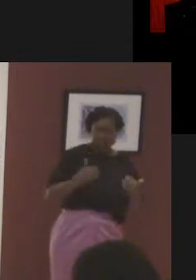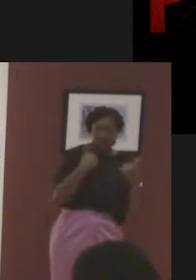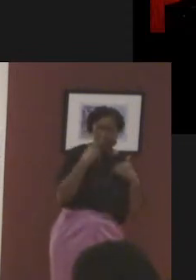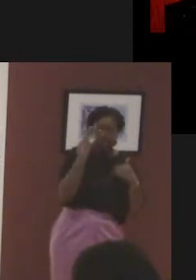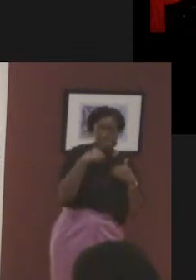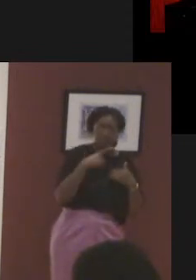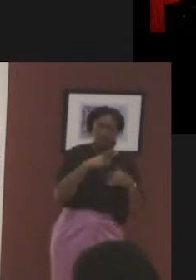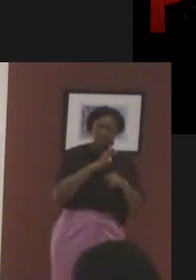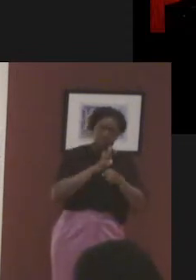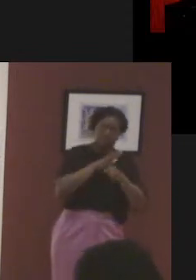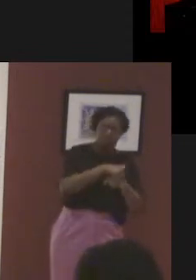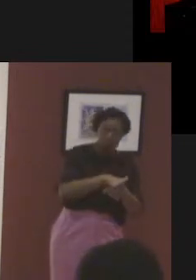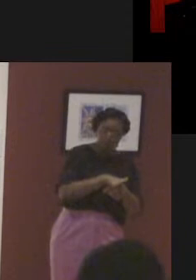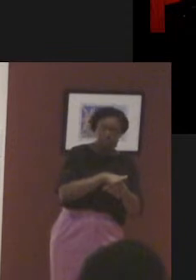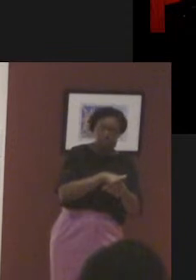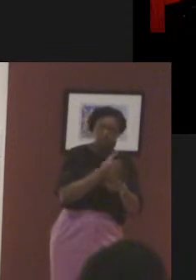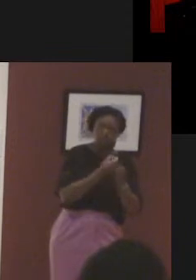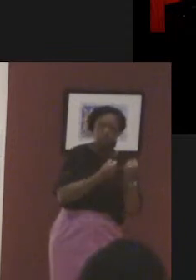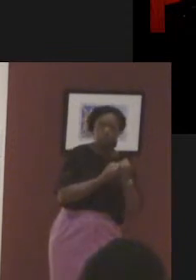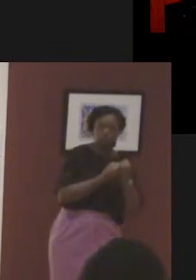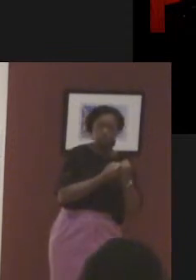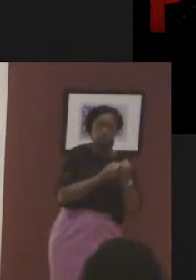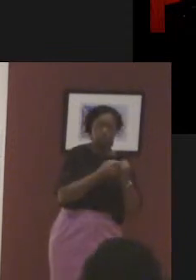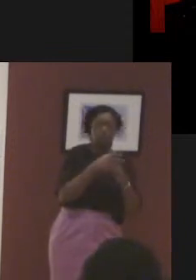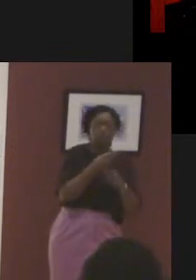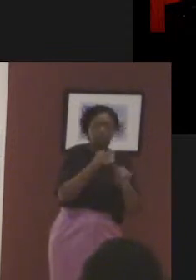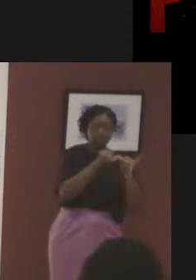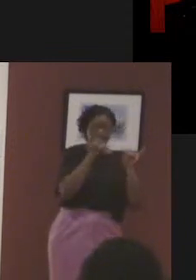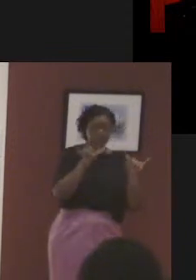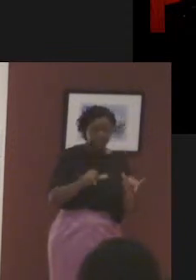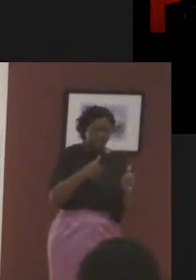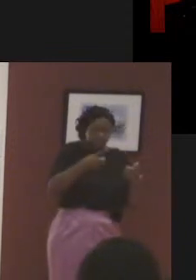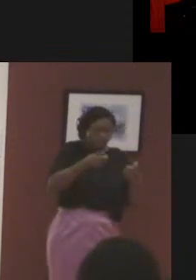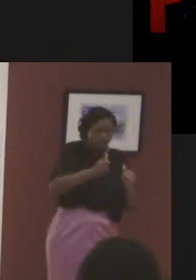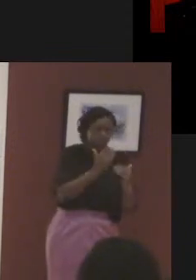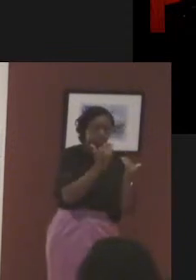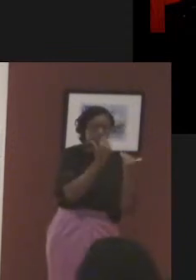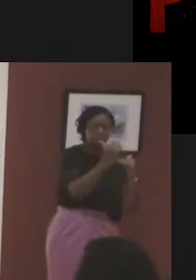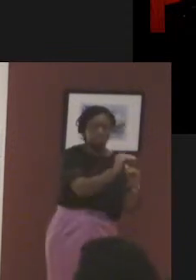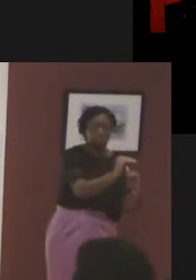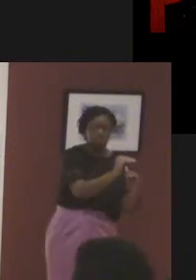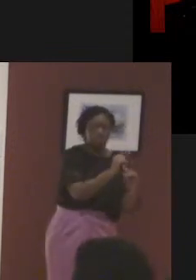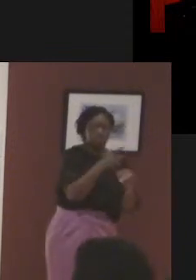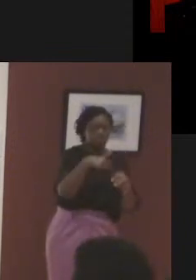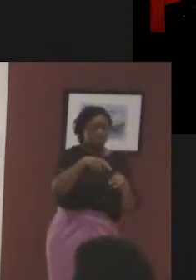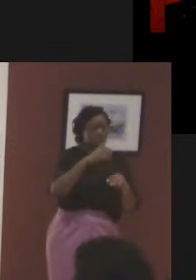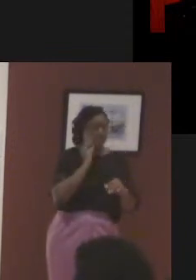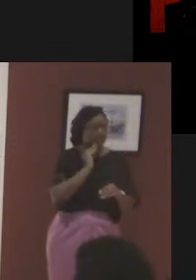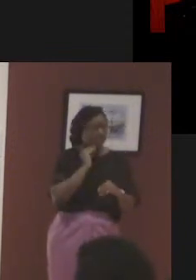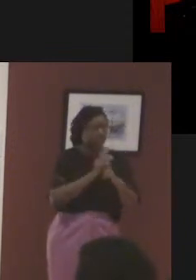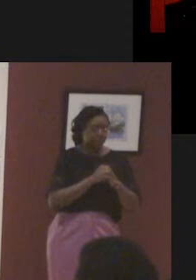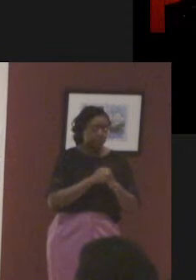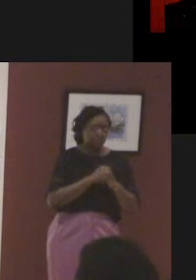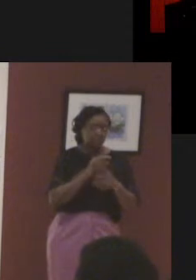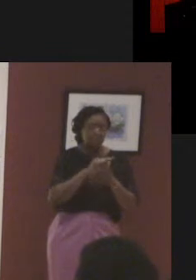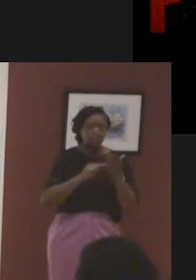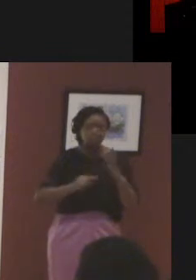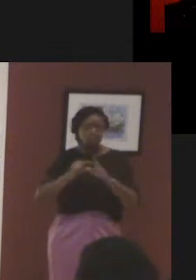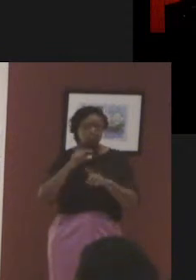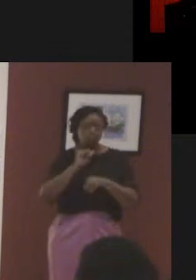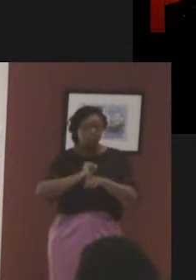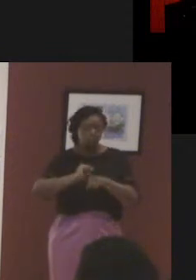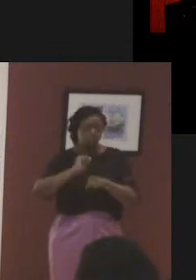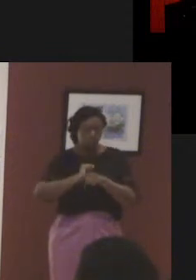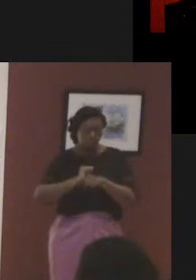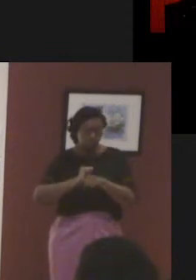oppressive structures and systems that attempt to limit them. These works, in Pender's words,